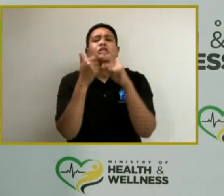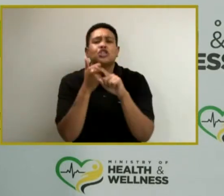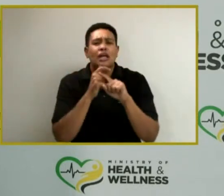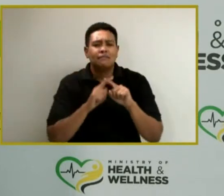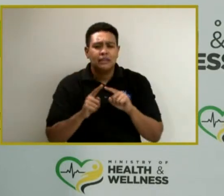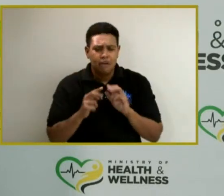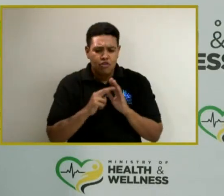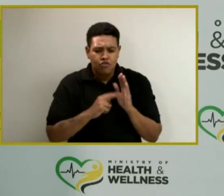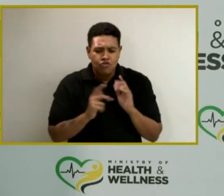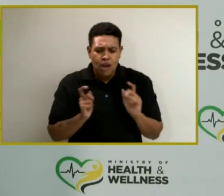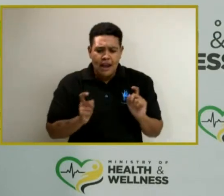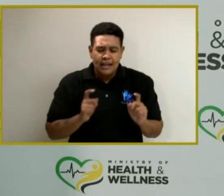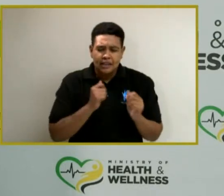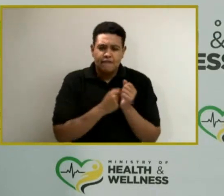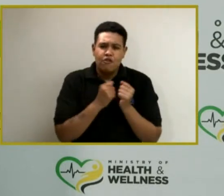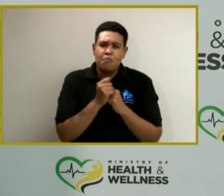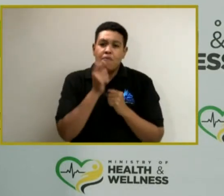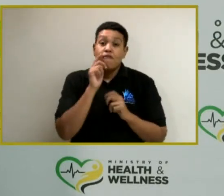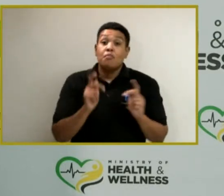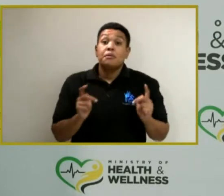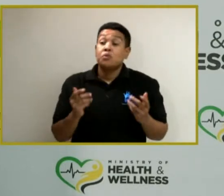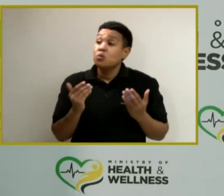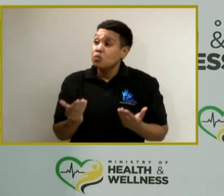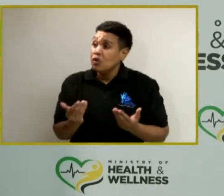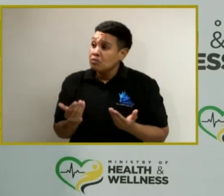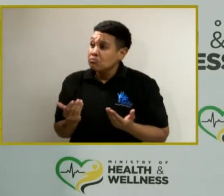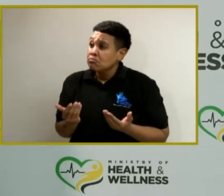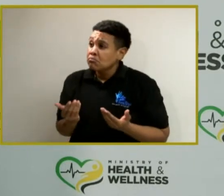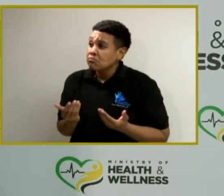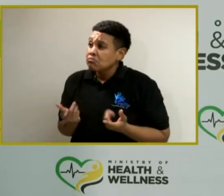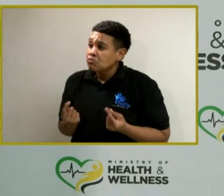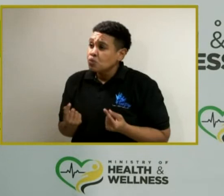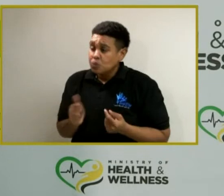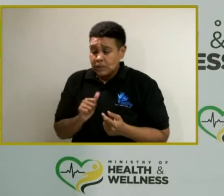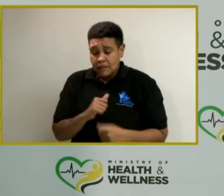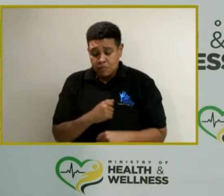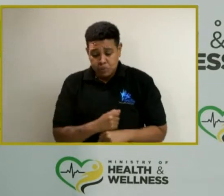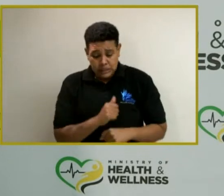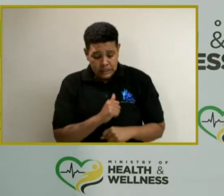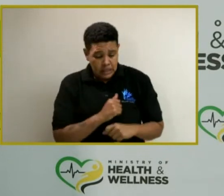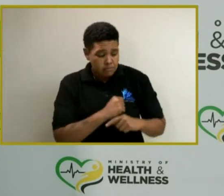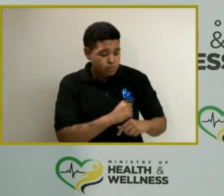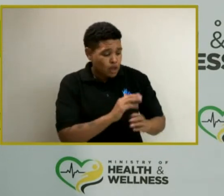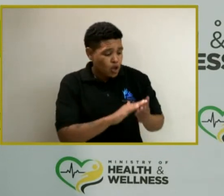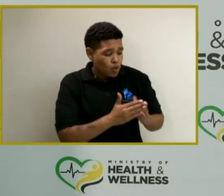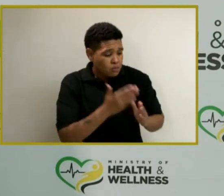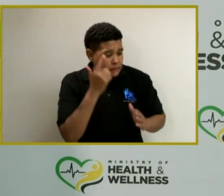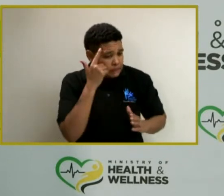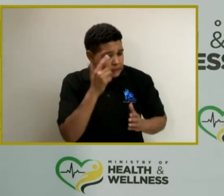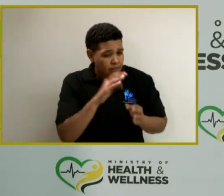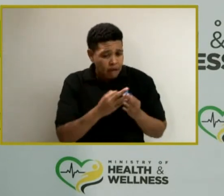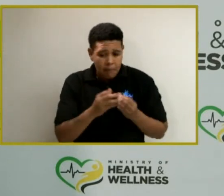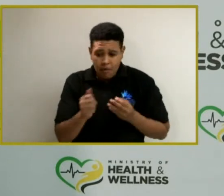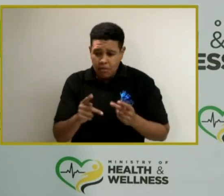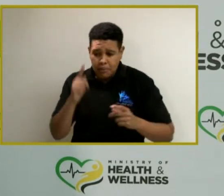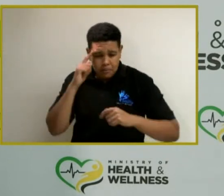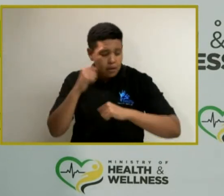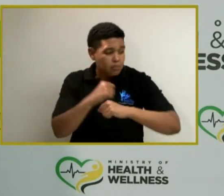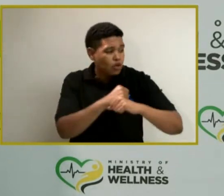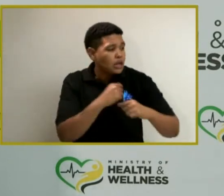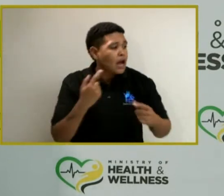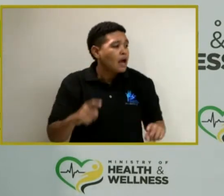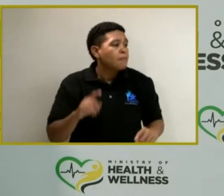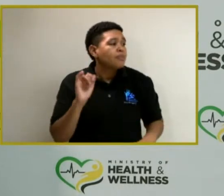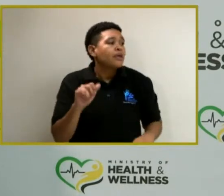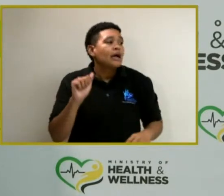regulatory framework for persons to conduct themselves in protection of themselves and their communities, families, and others. So